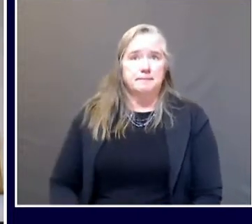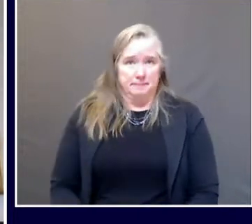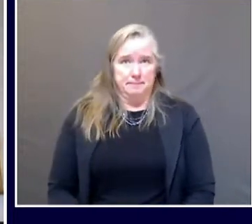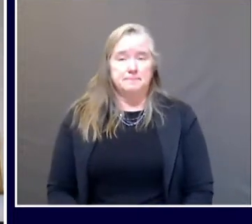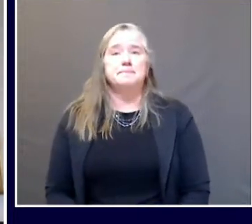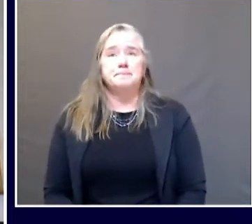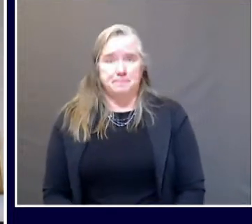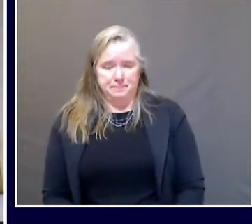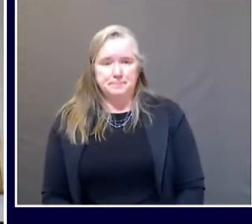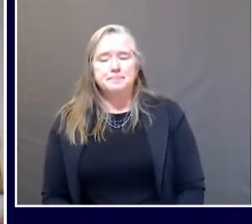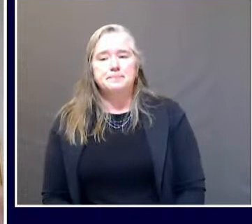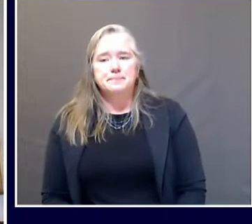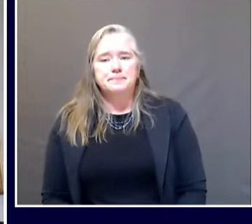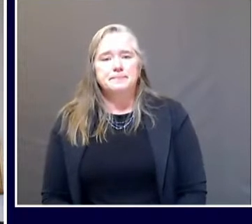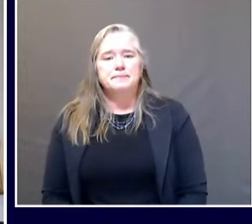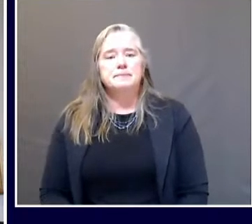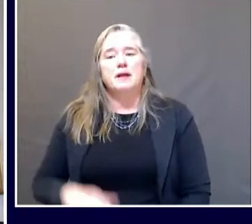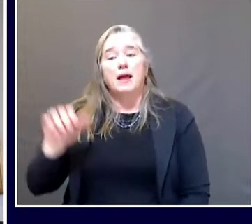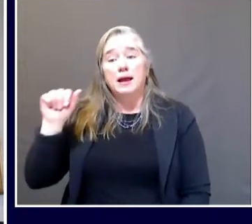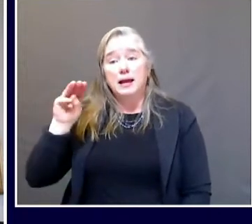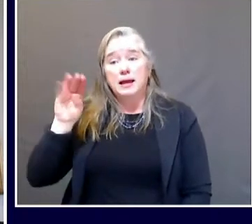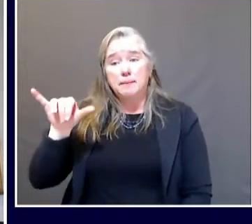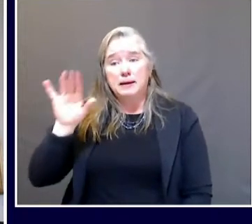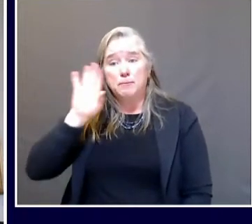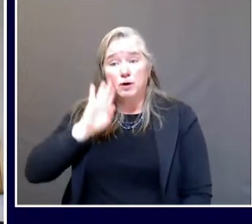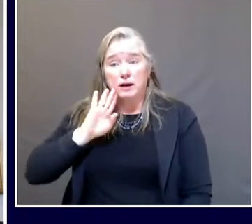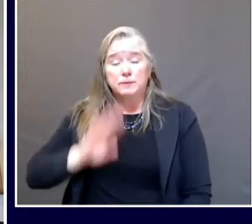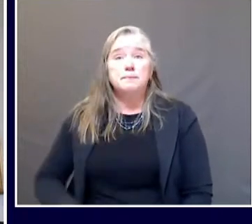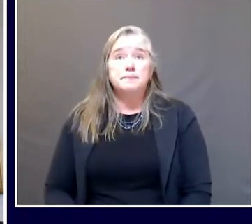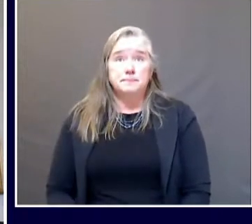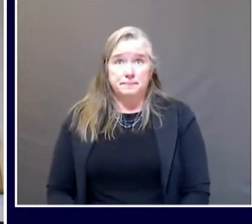I'm going to turn it over to Amy Brown next.